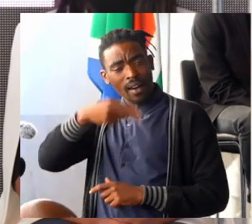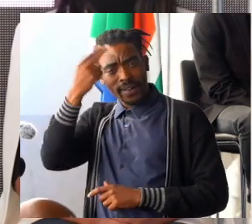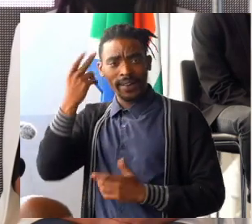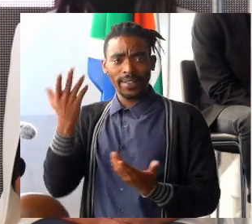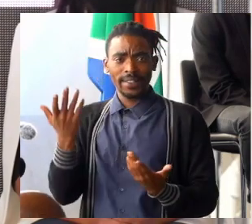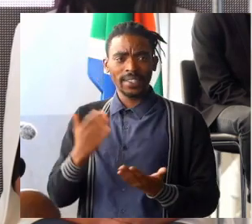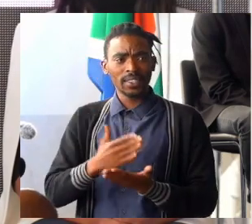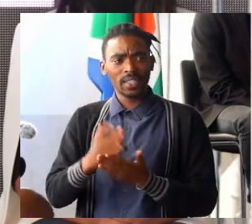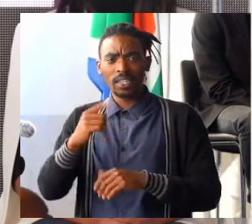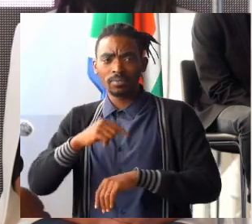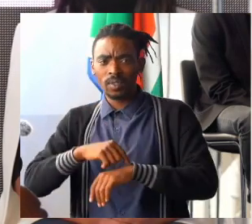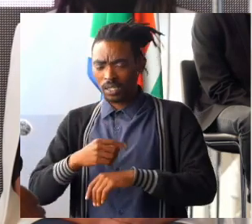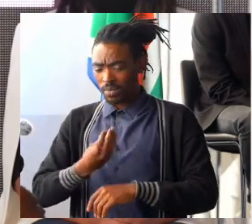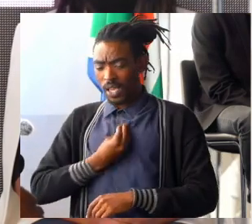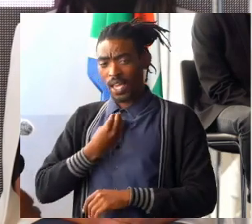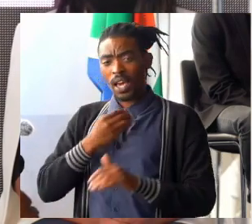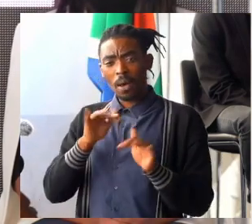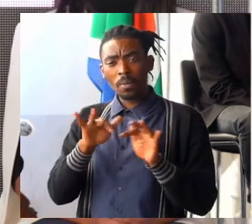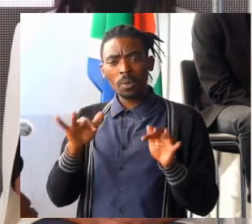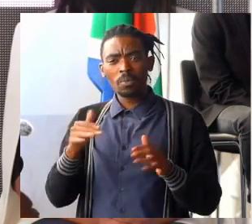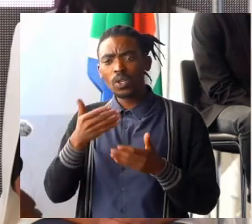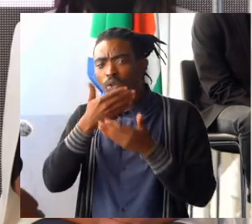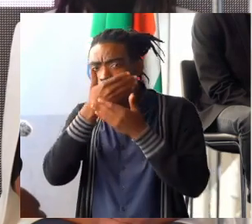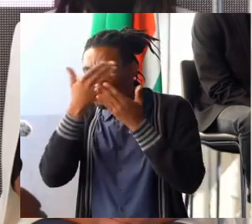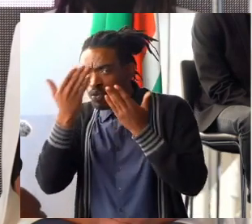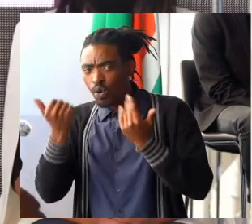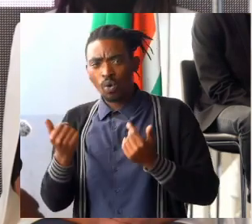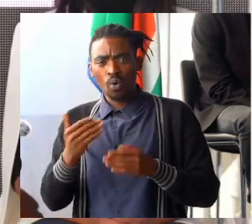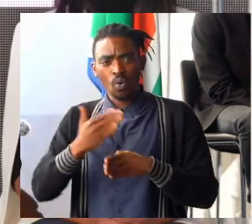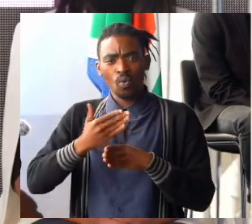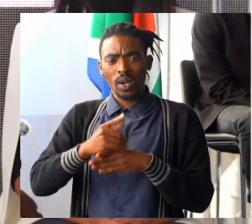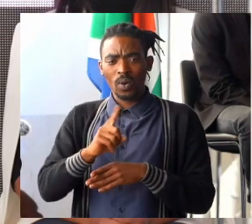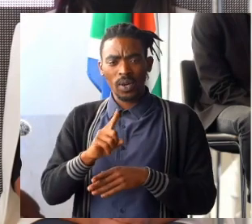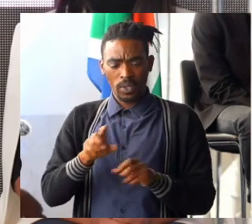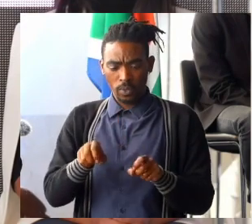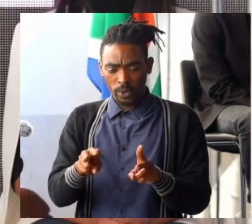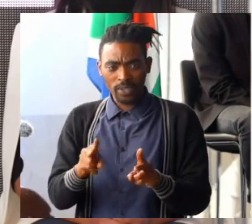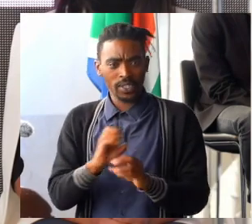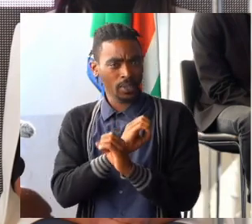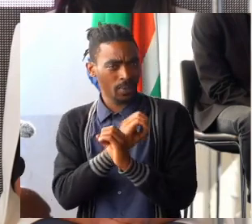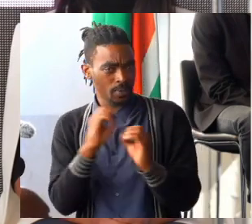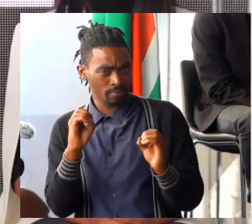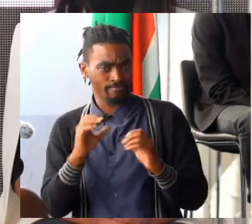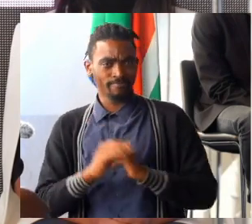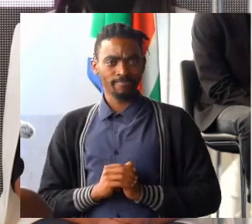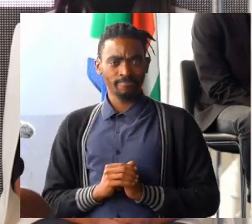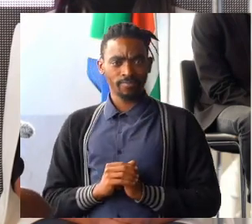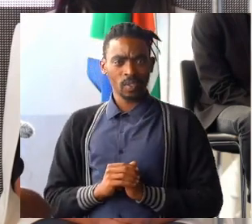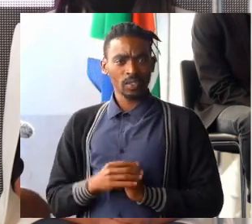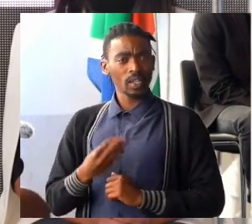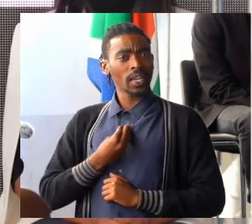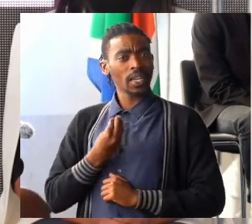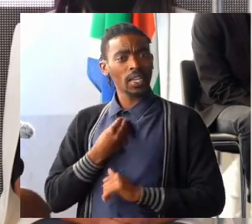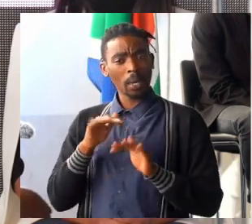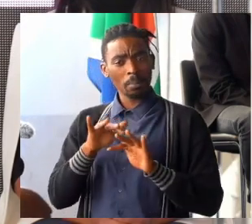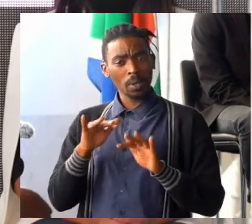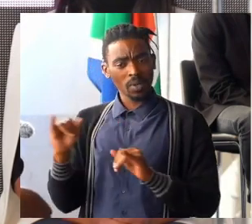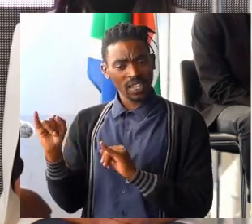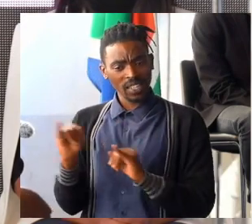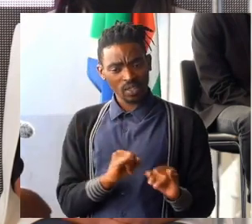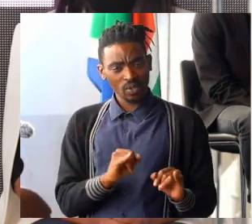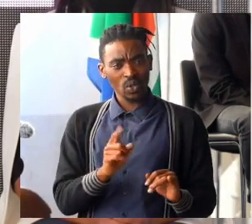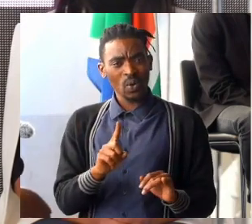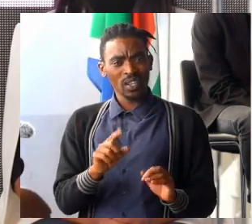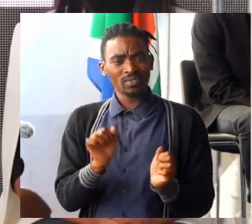committed by young people in the community who have no opportunity and no hope. These are young people who are introduced to the prison